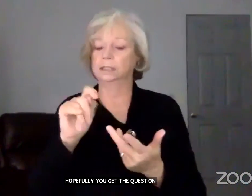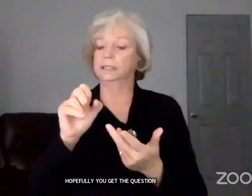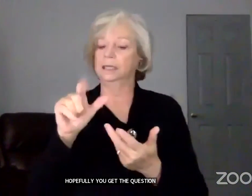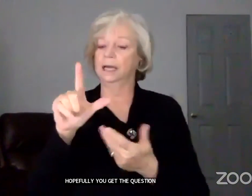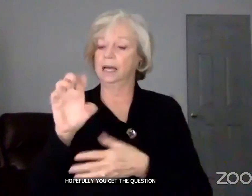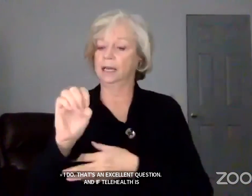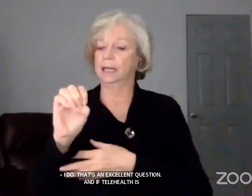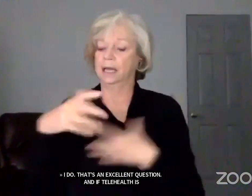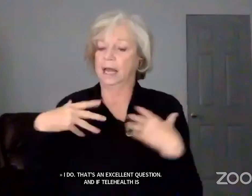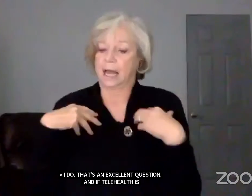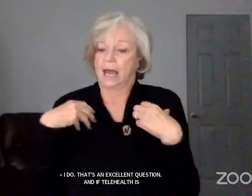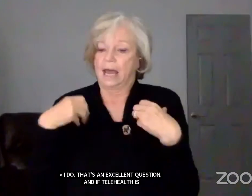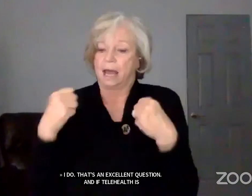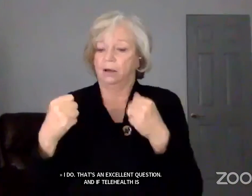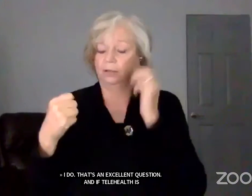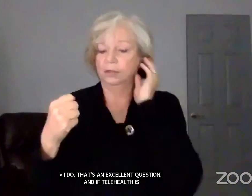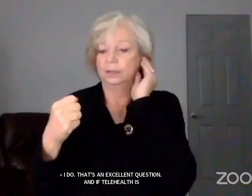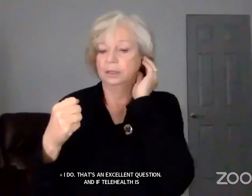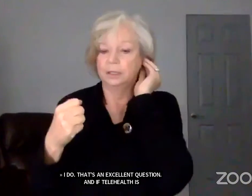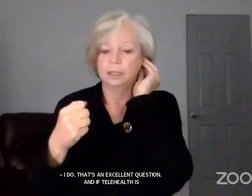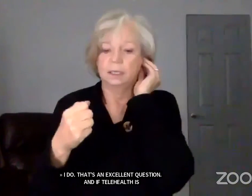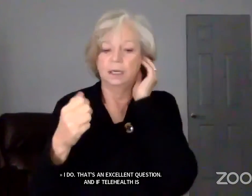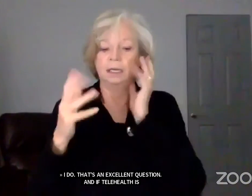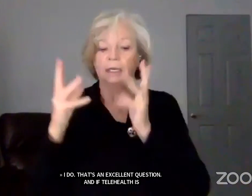is going to be holding that